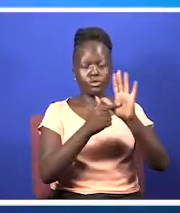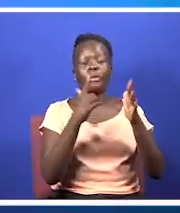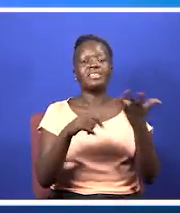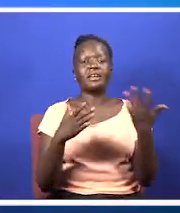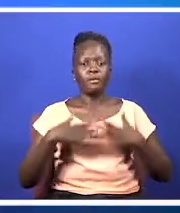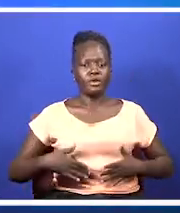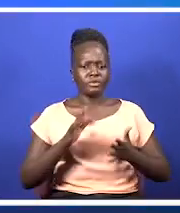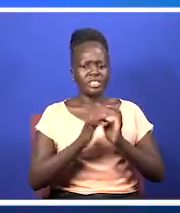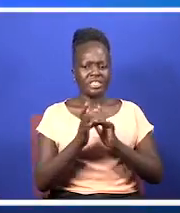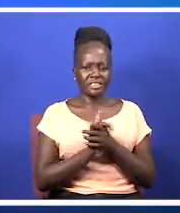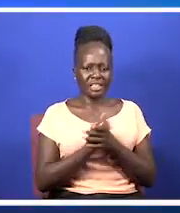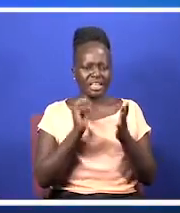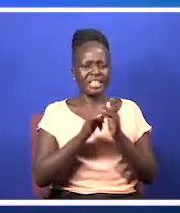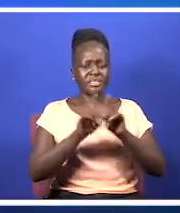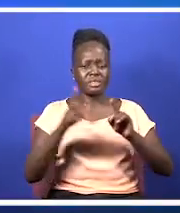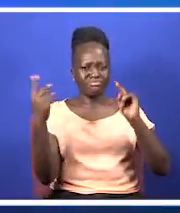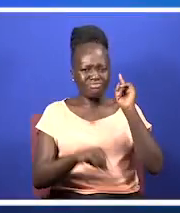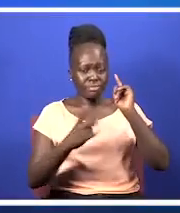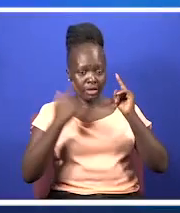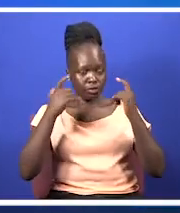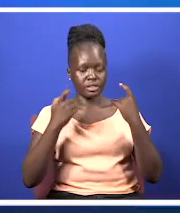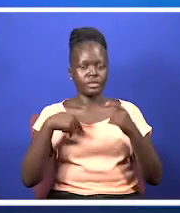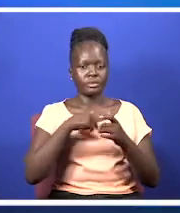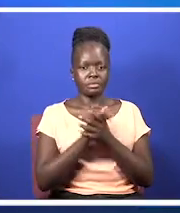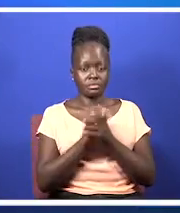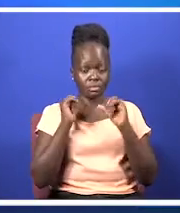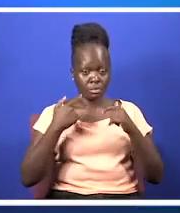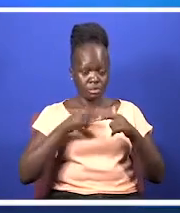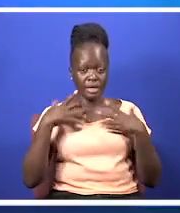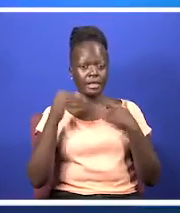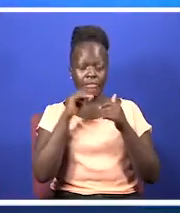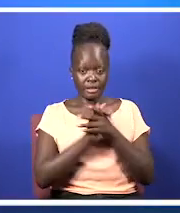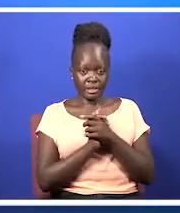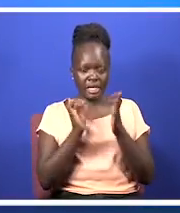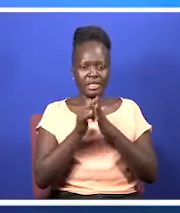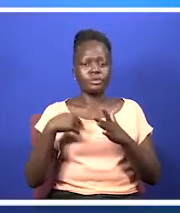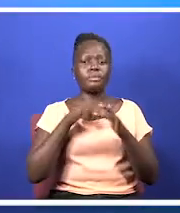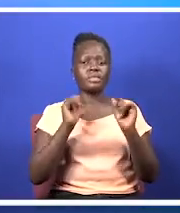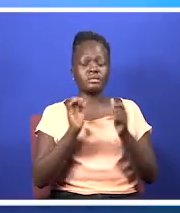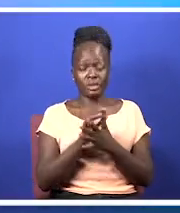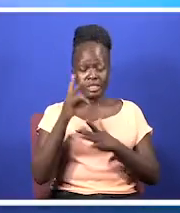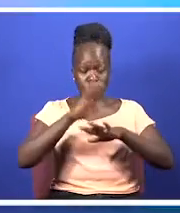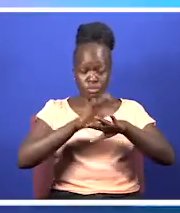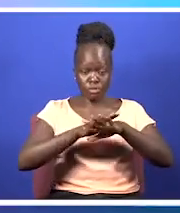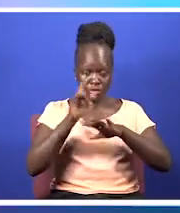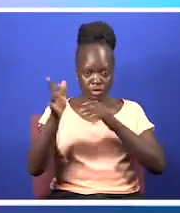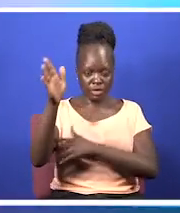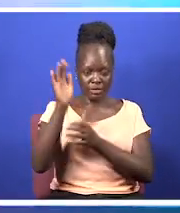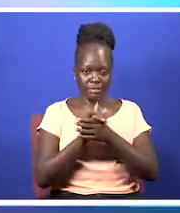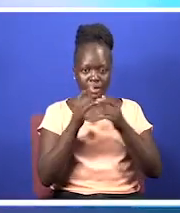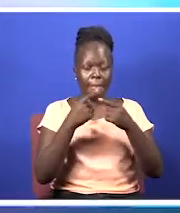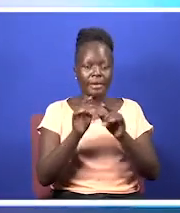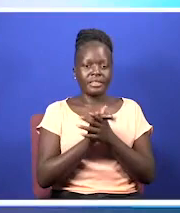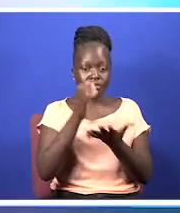body of Jesus that was lacerated for our sake, that we may be healed, that we may see the goodness of the Lord. But